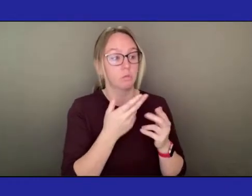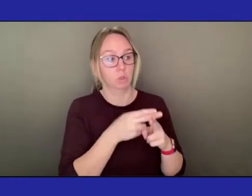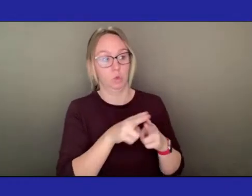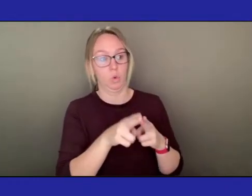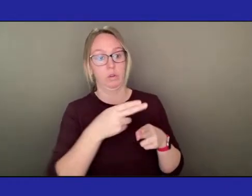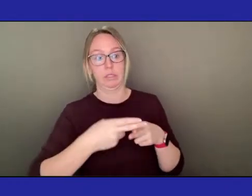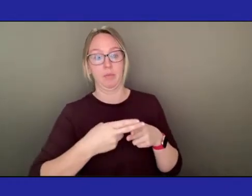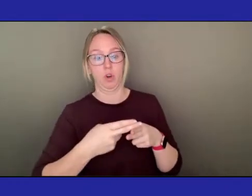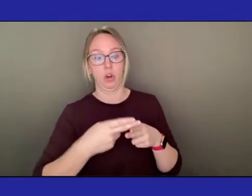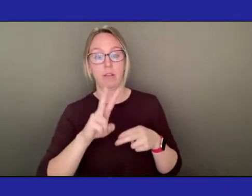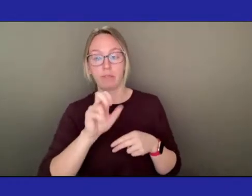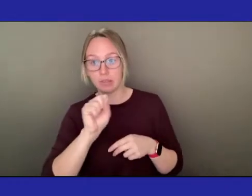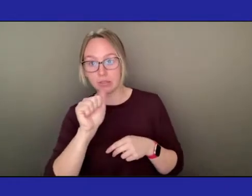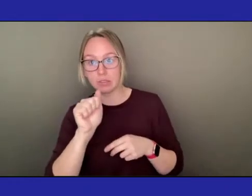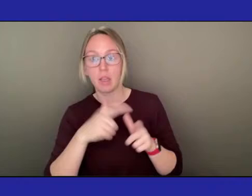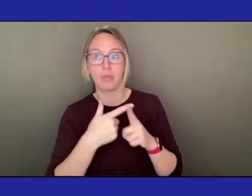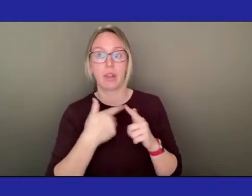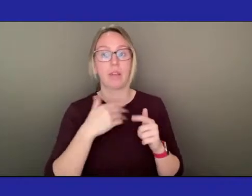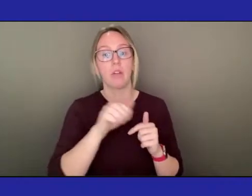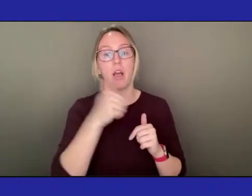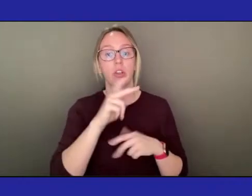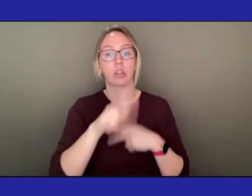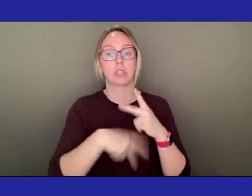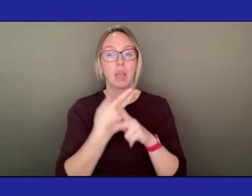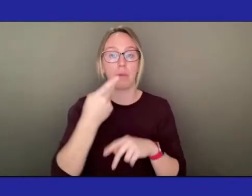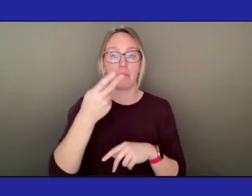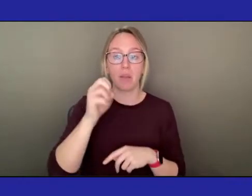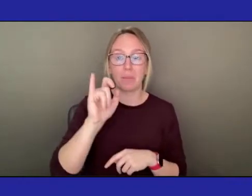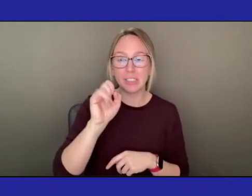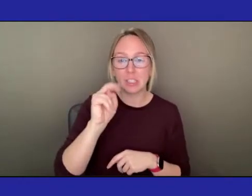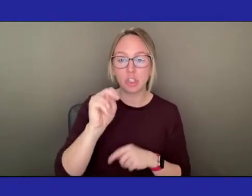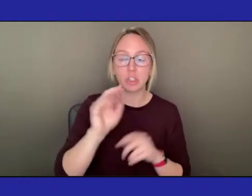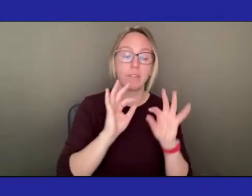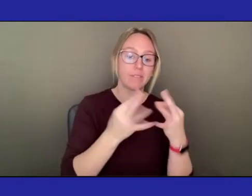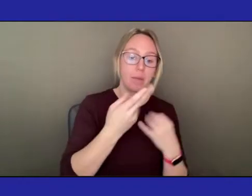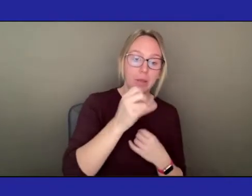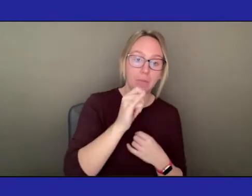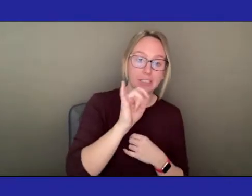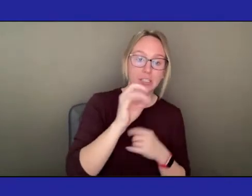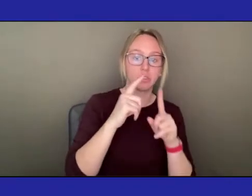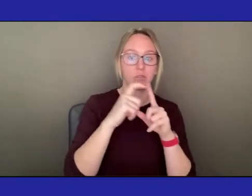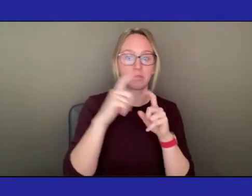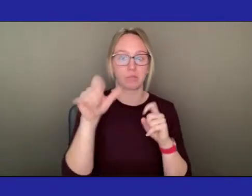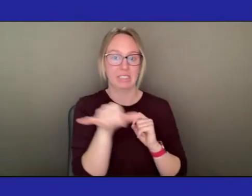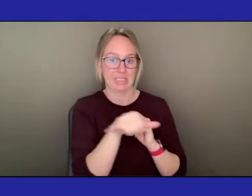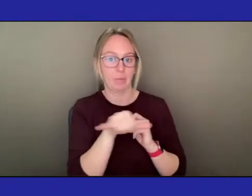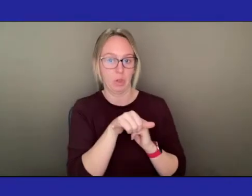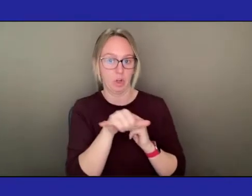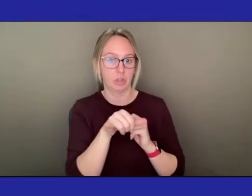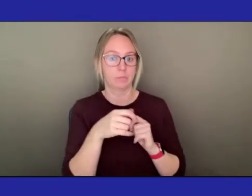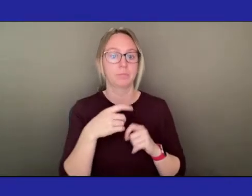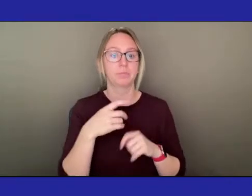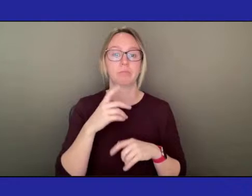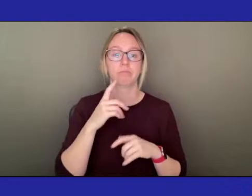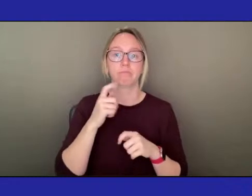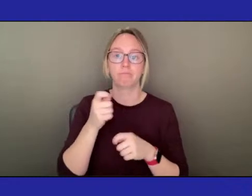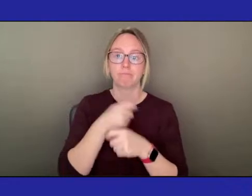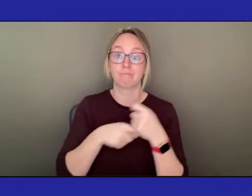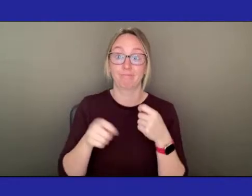of petitions that can be filed, family petitions and the like. And as I think most folks may be aware, there's